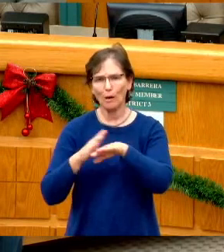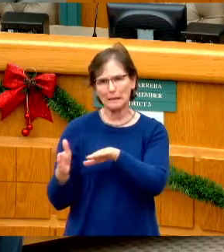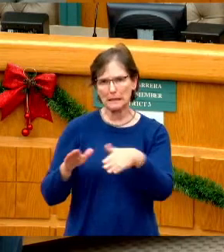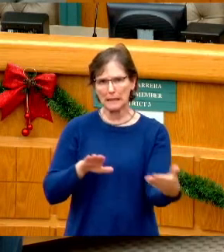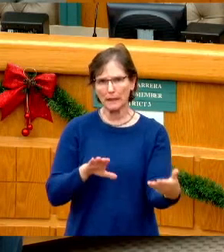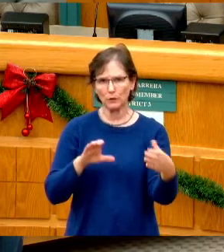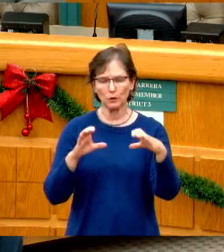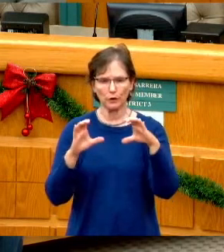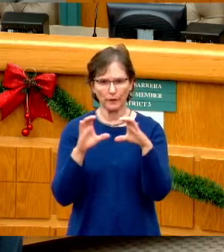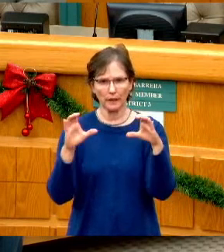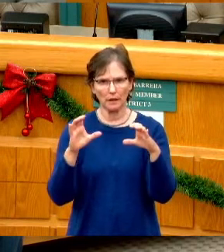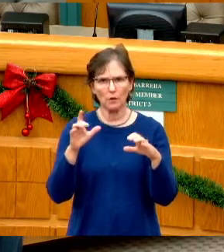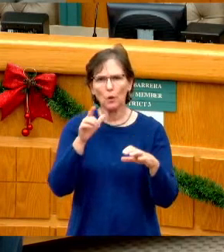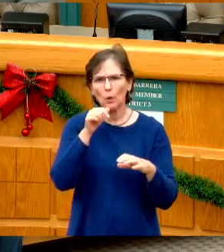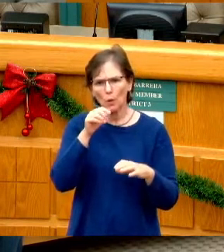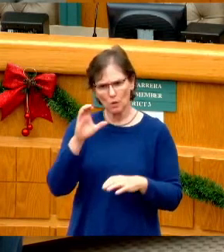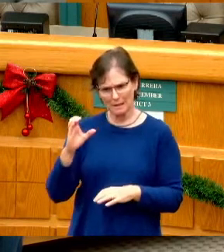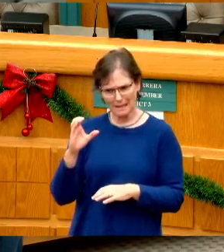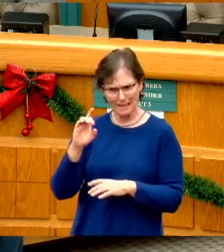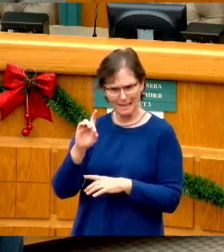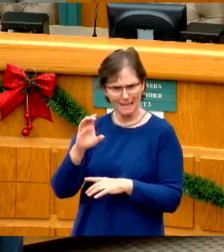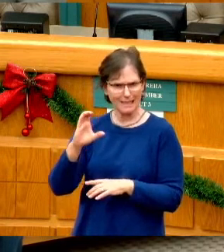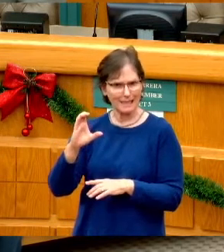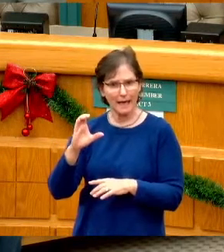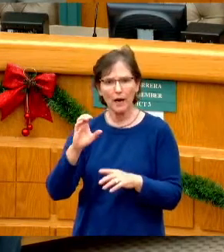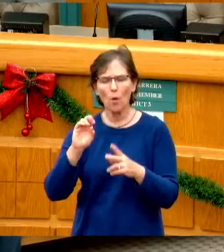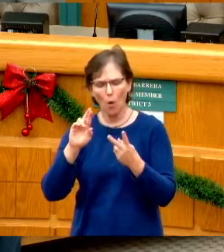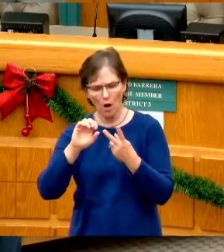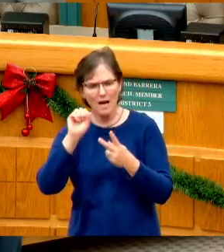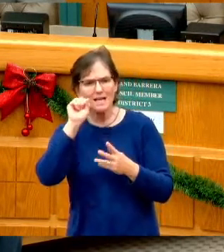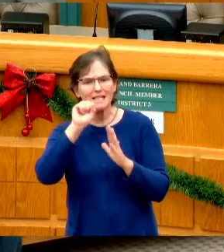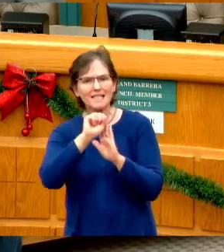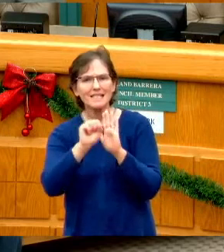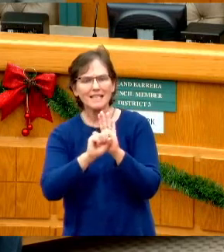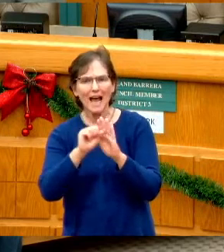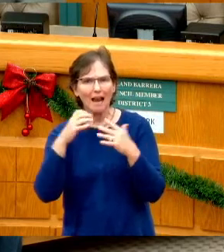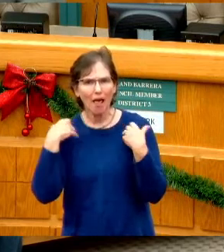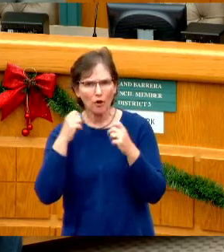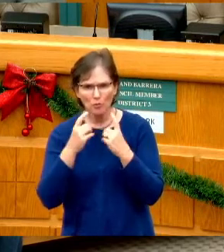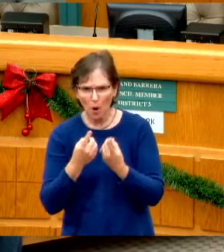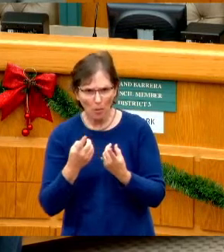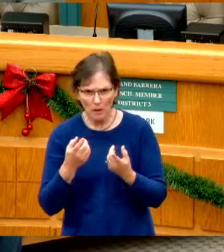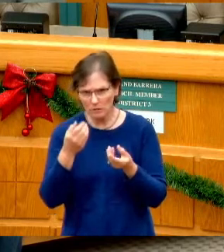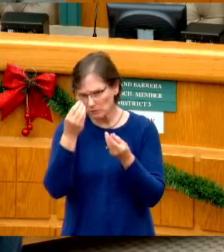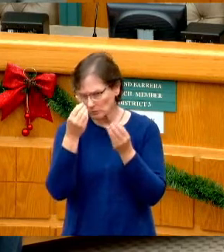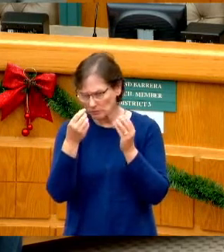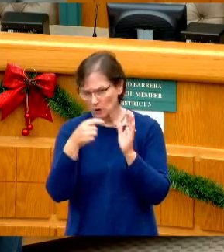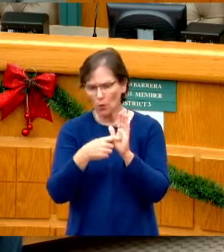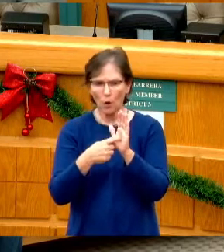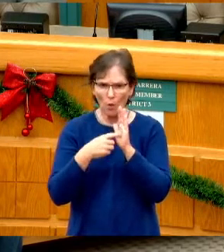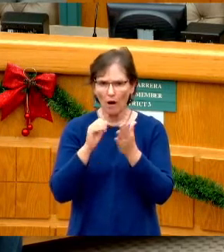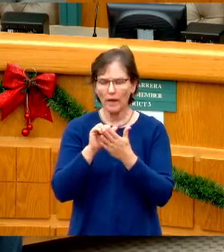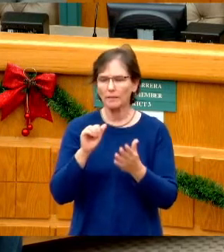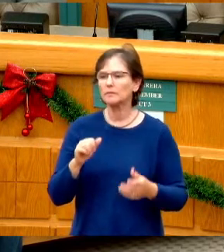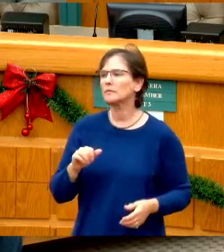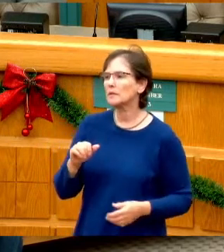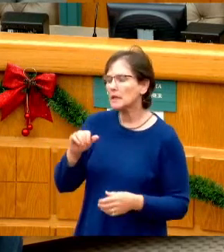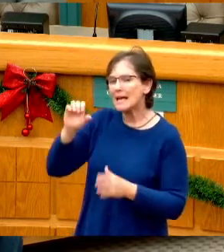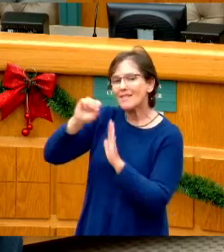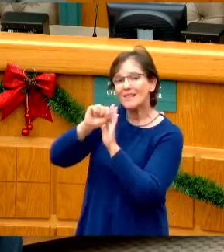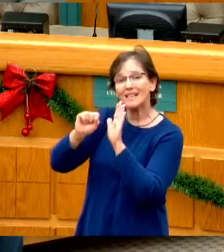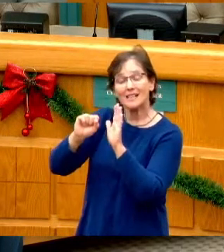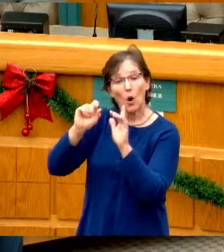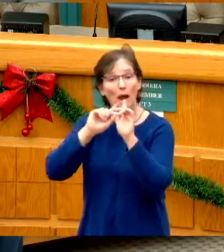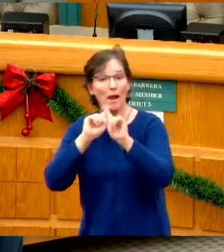directed, but DSHS, the Department of State Health Services for the state of Texas, did direct that we would only use Part 1. So if it